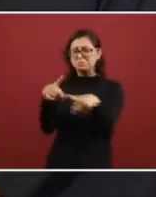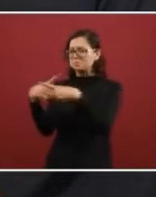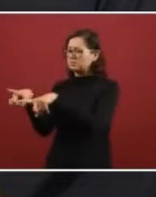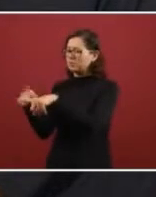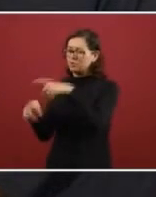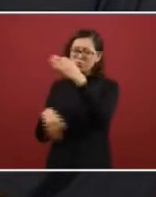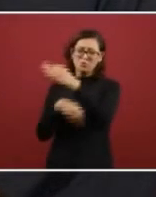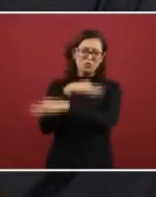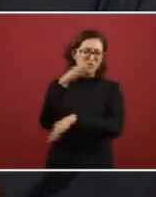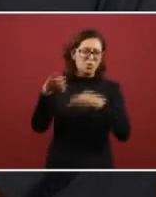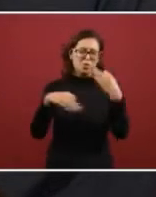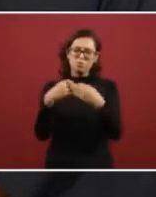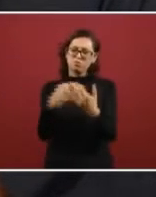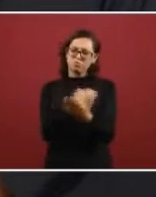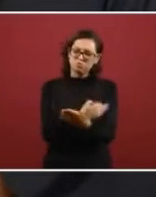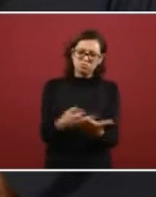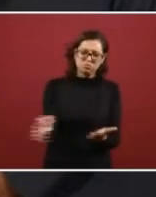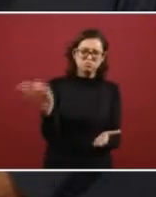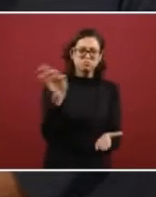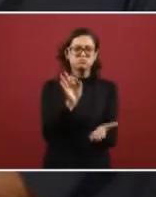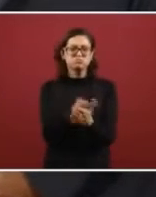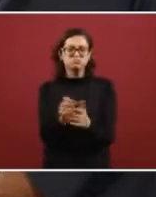fraternidad, valor and fraternity